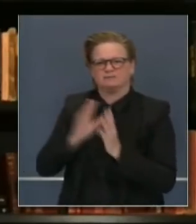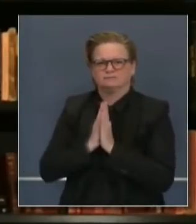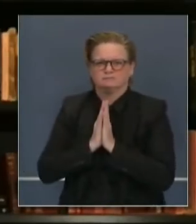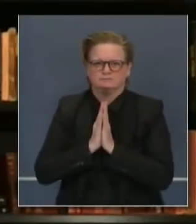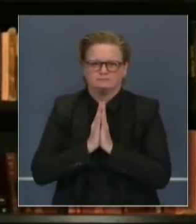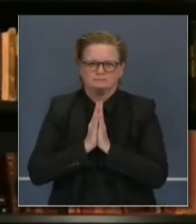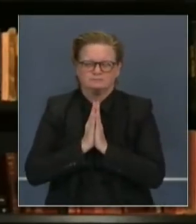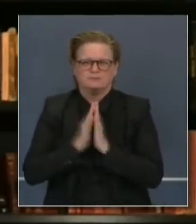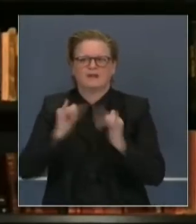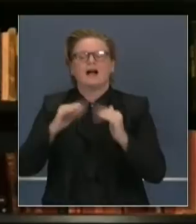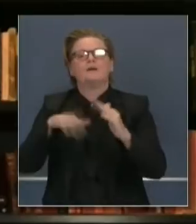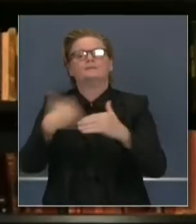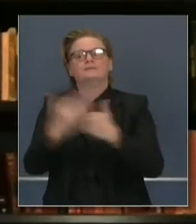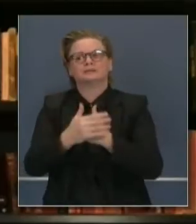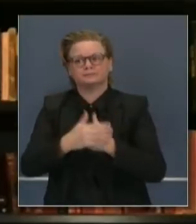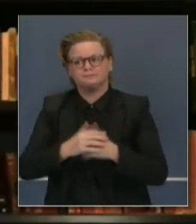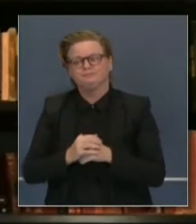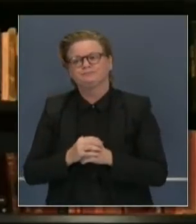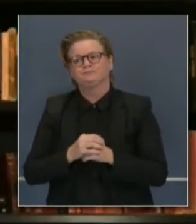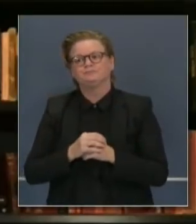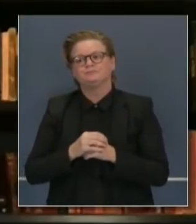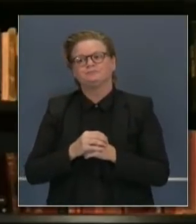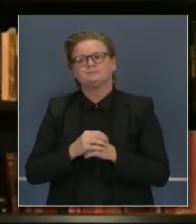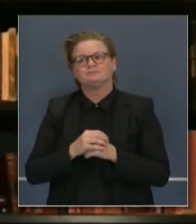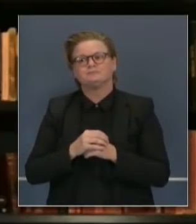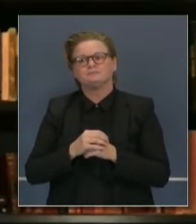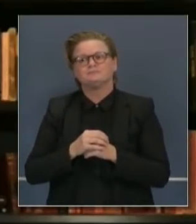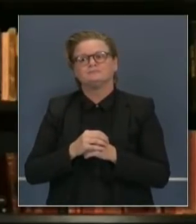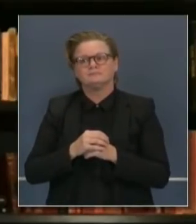Maricela de la Cruz, Univision 19.